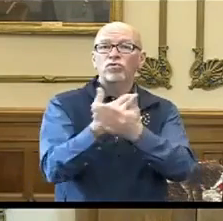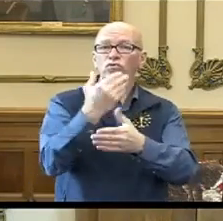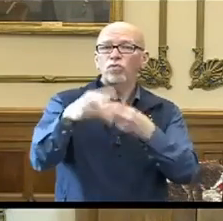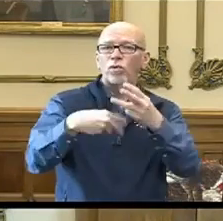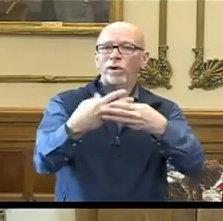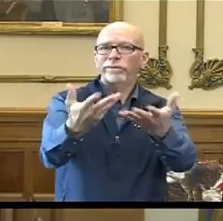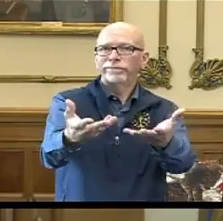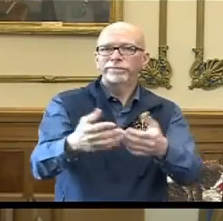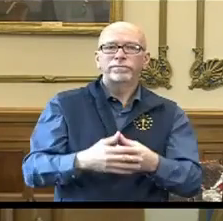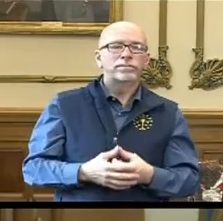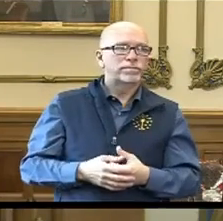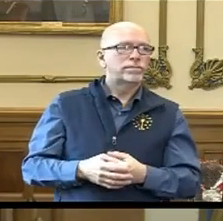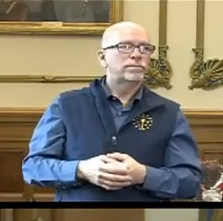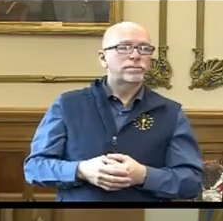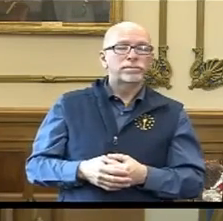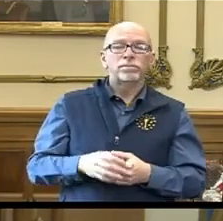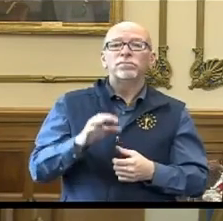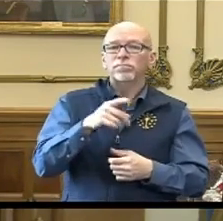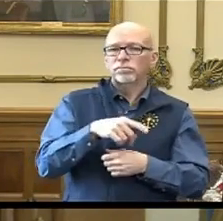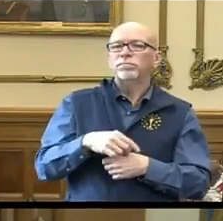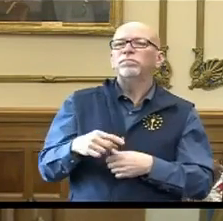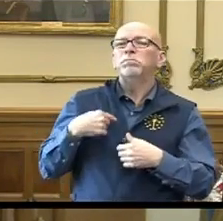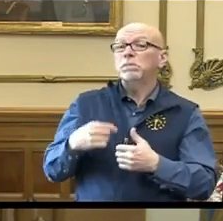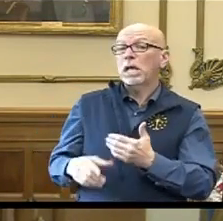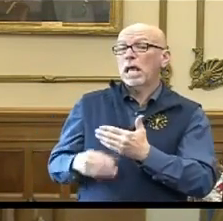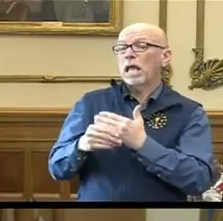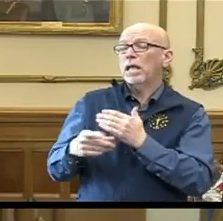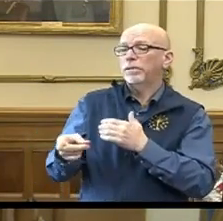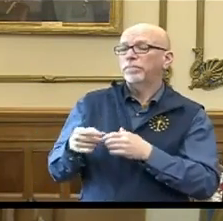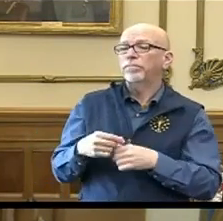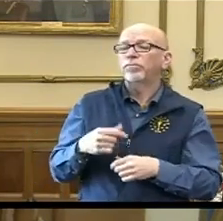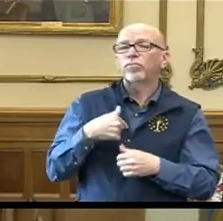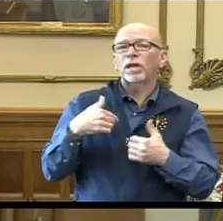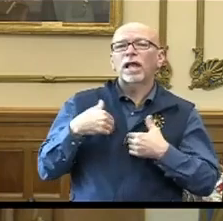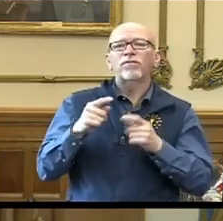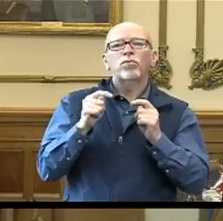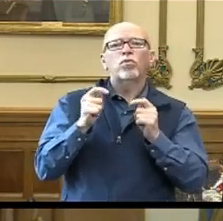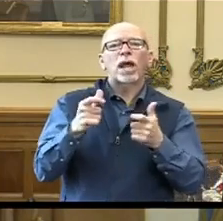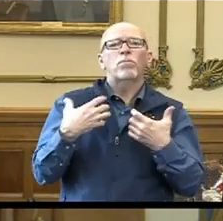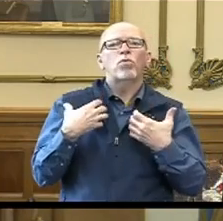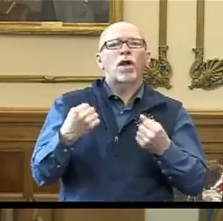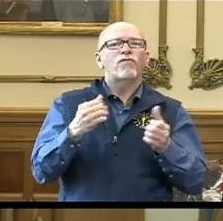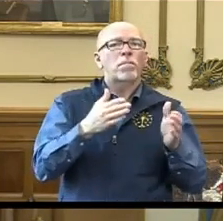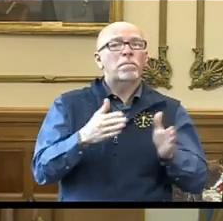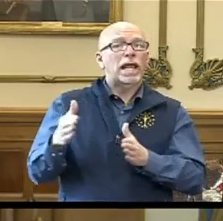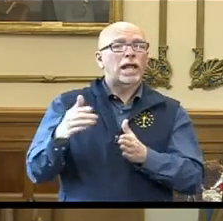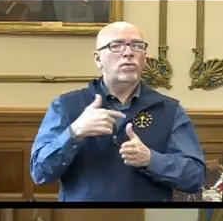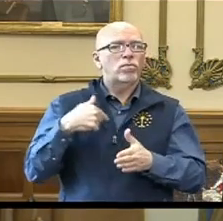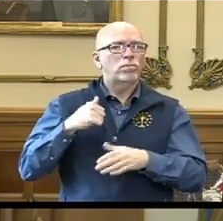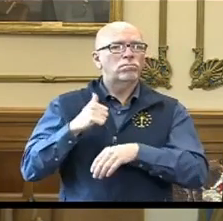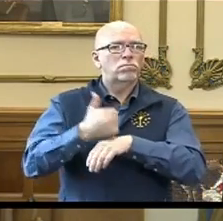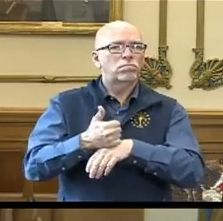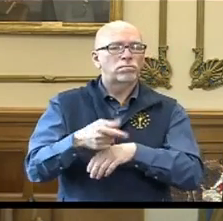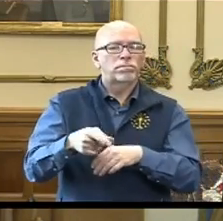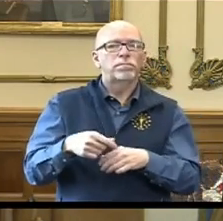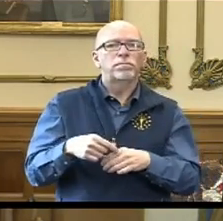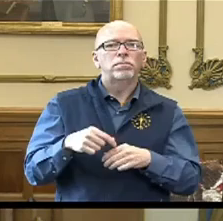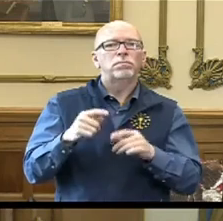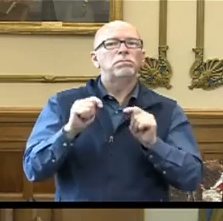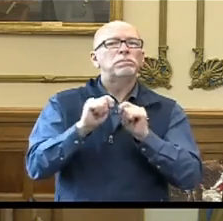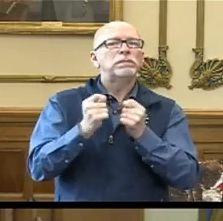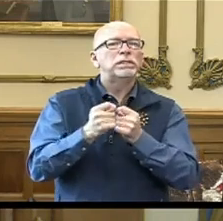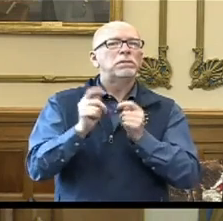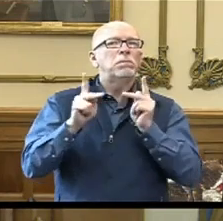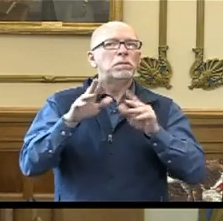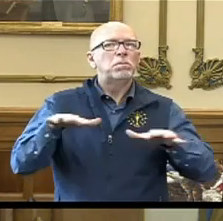Fred? Right, and to add on to that, we do have a rapid recovery plan that we're putting into place that teams of